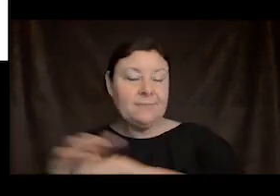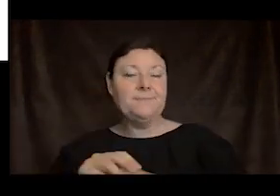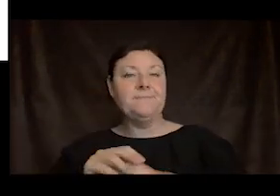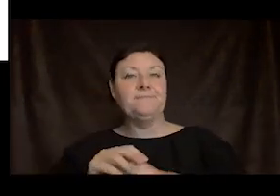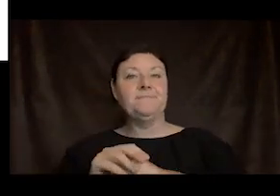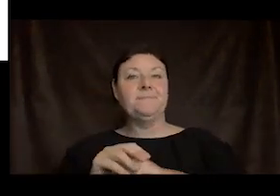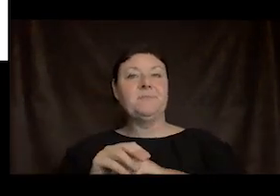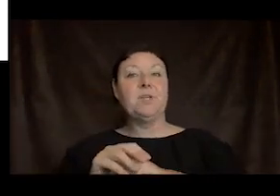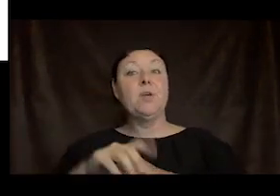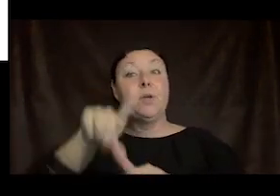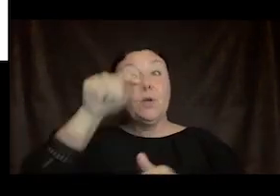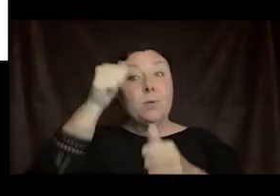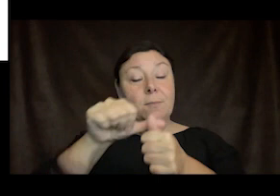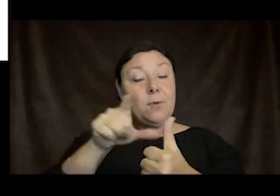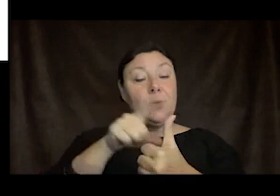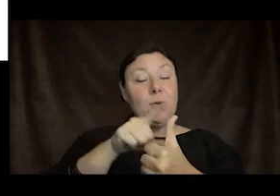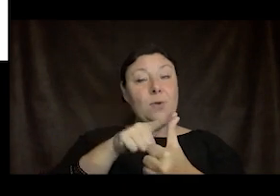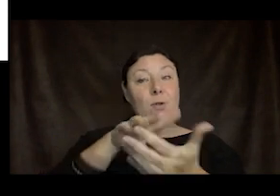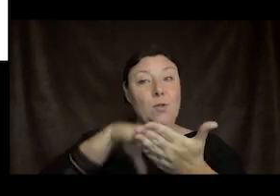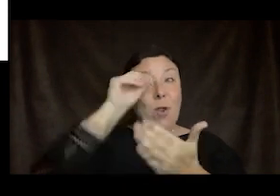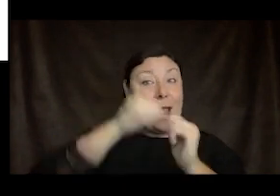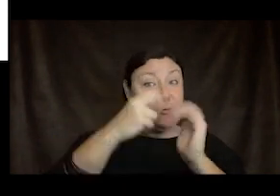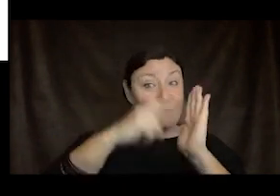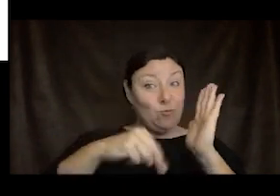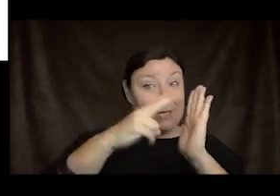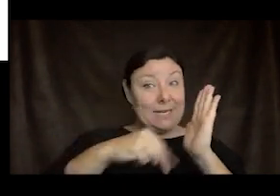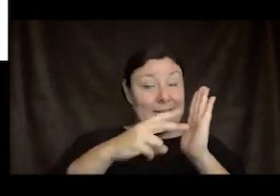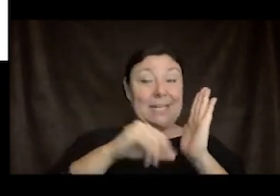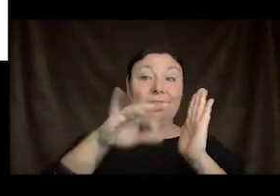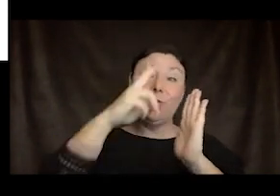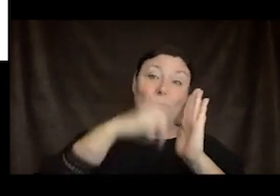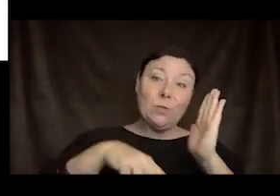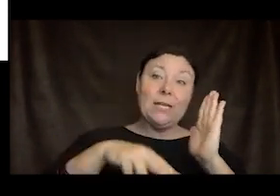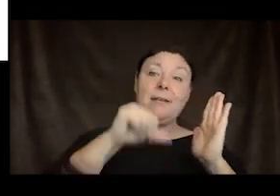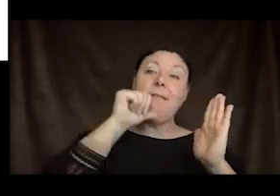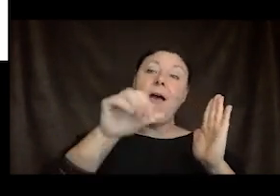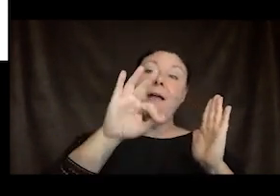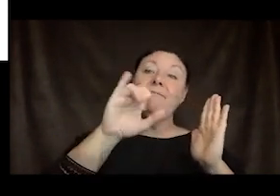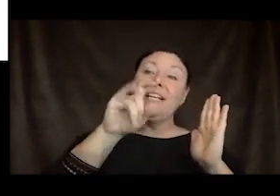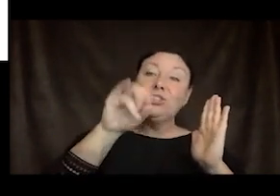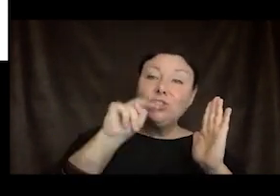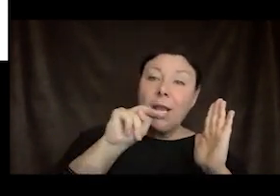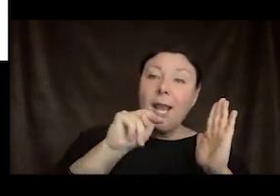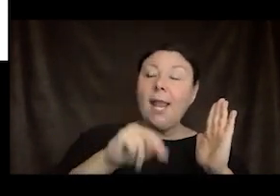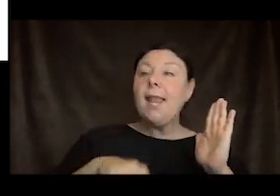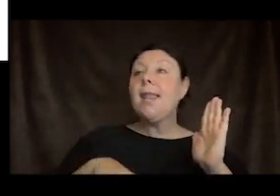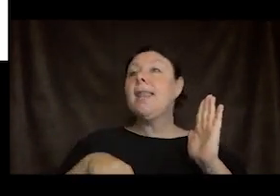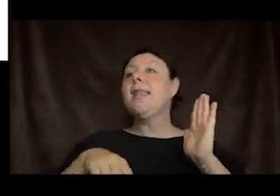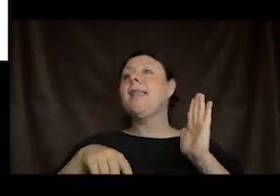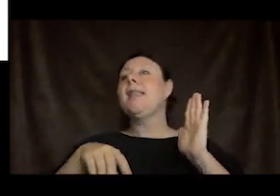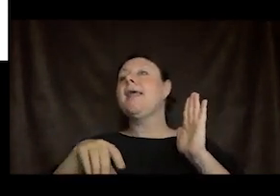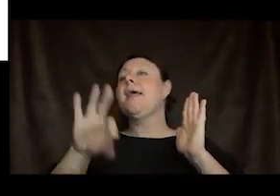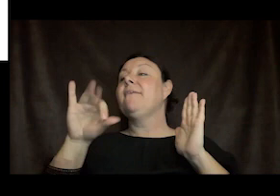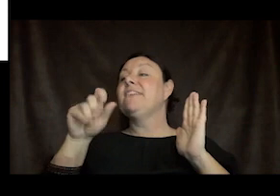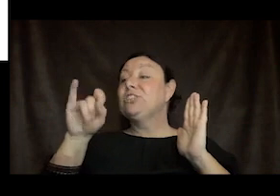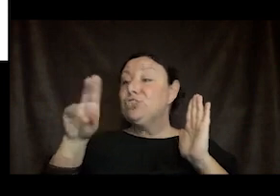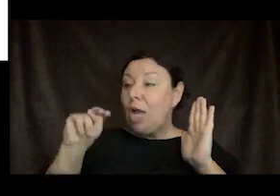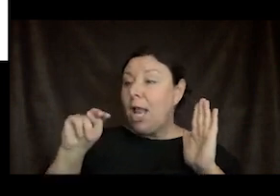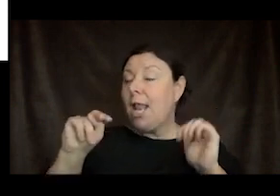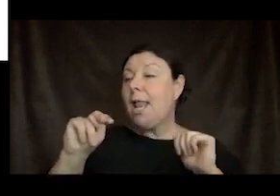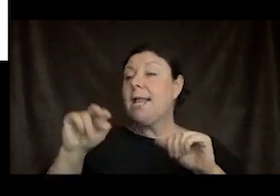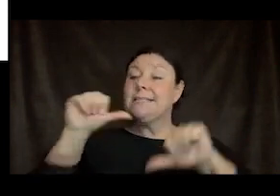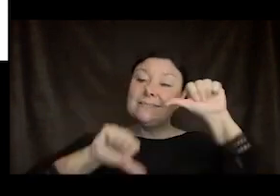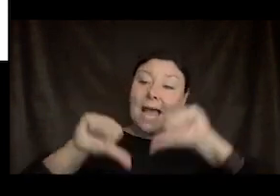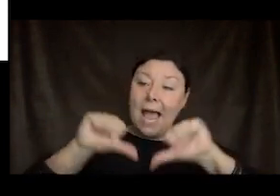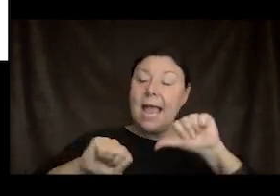the learning how to read. So if I'm reading fiction, nonfiction, contemporary realistic fiction, science